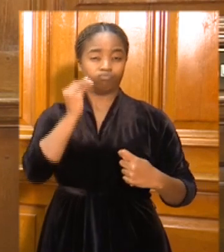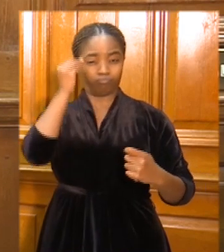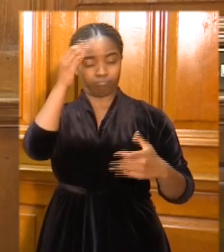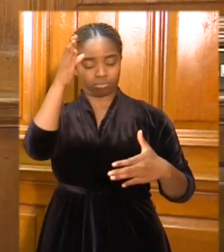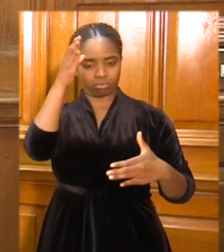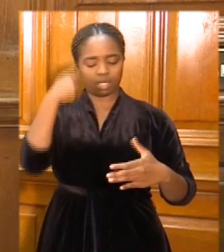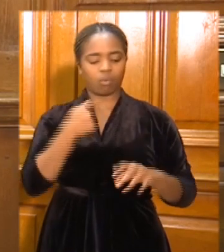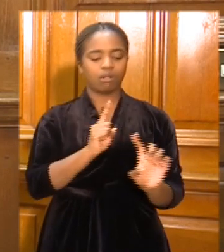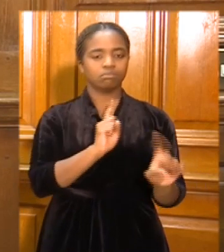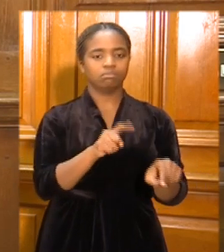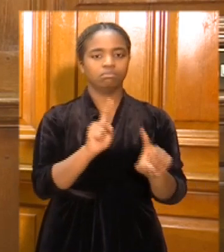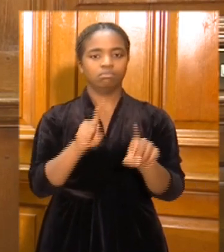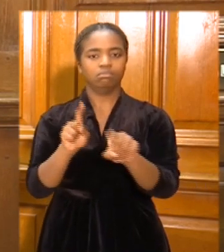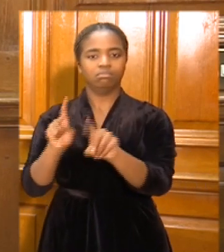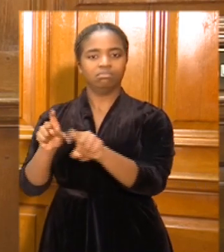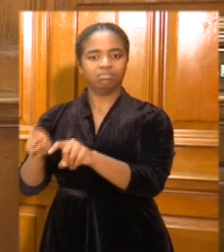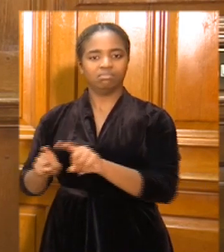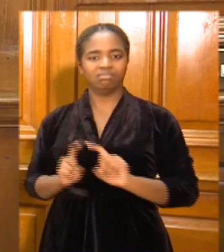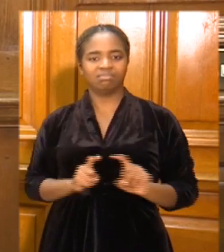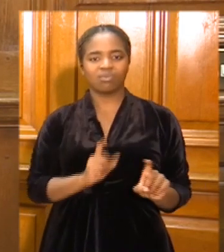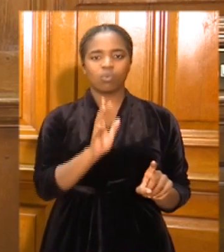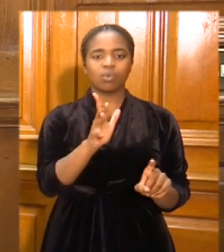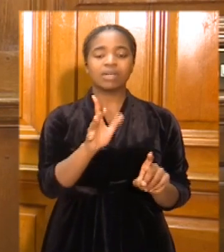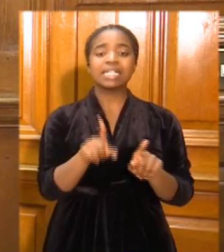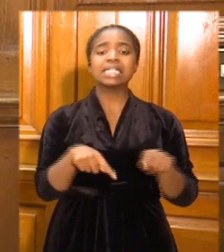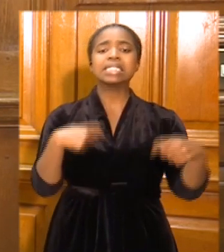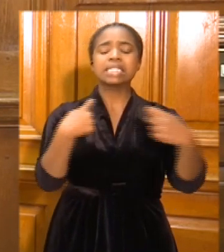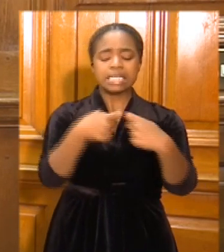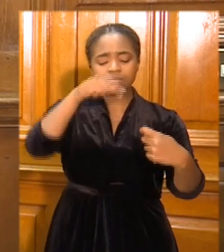these hotspots. This team will include